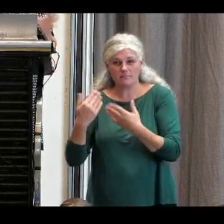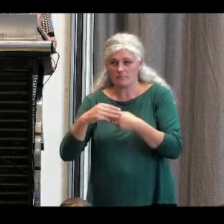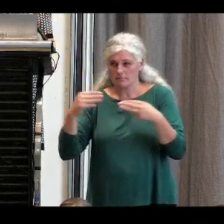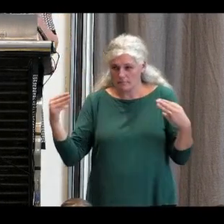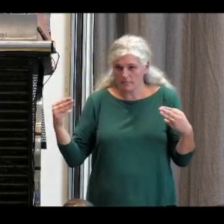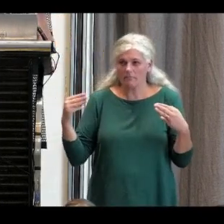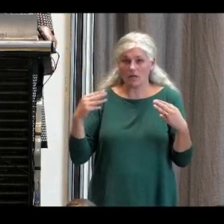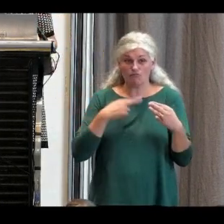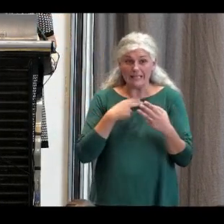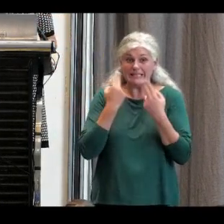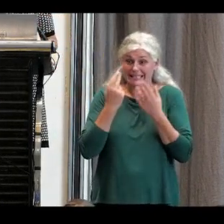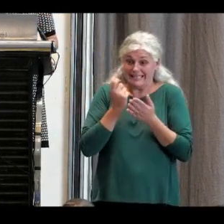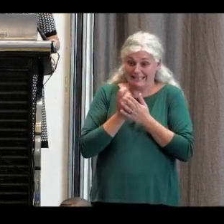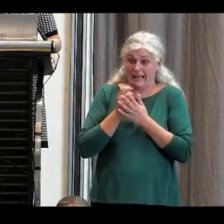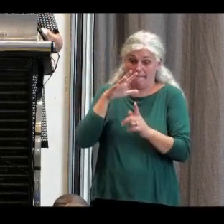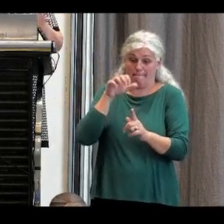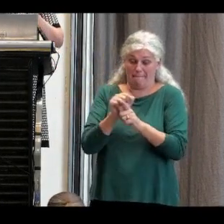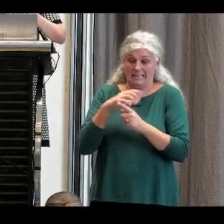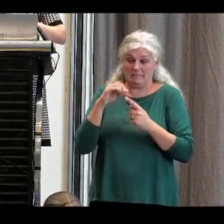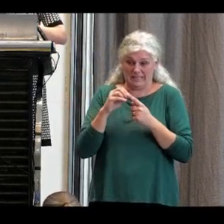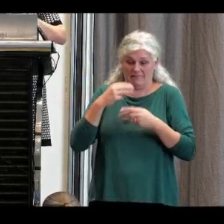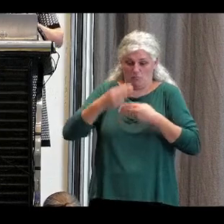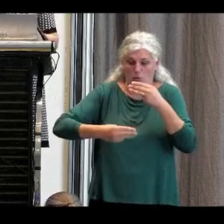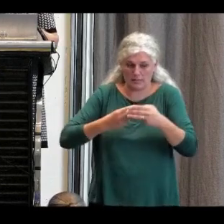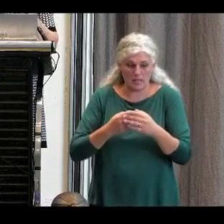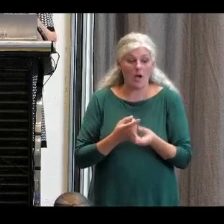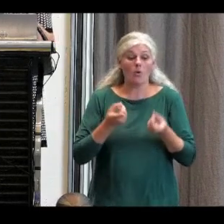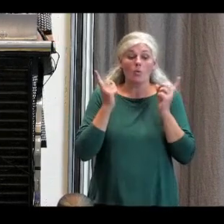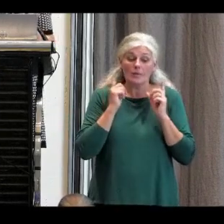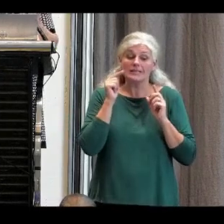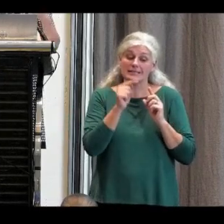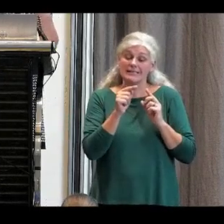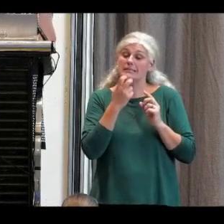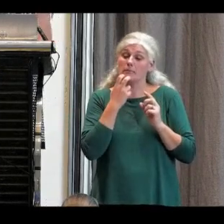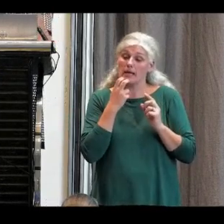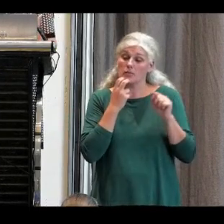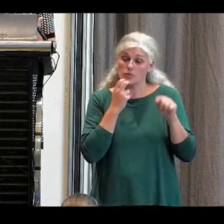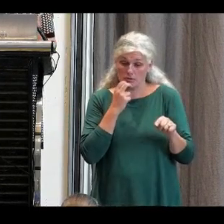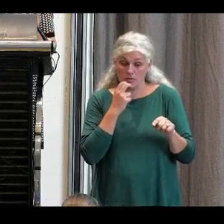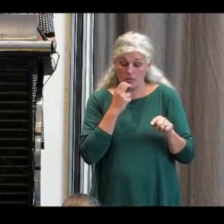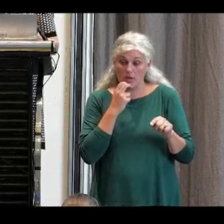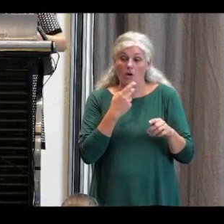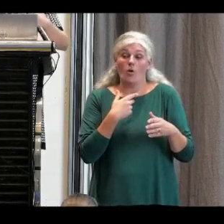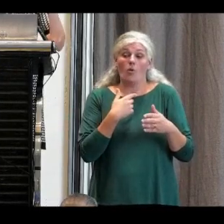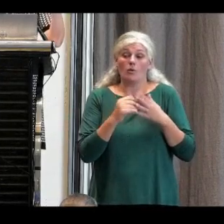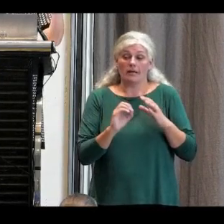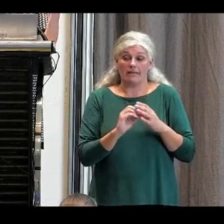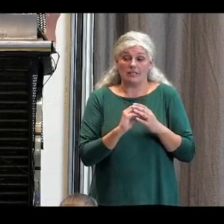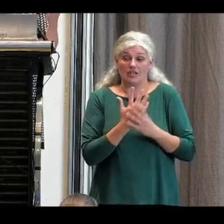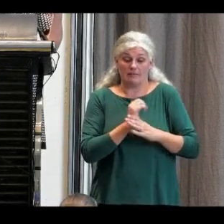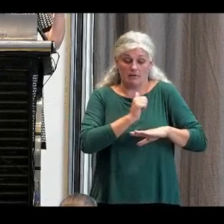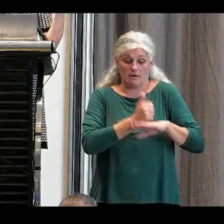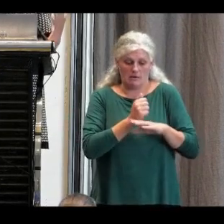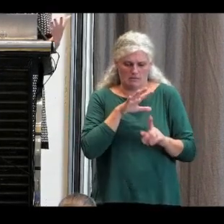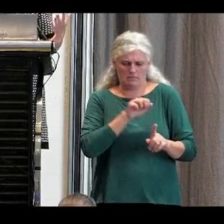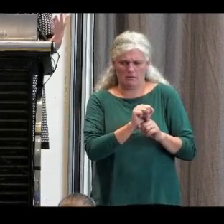much it takes to characterize these lines. What we did in these mice, whenever we generated them and we